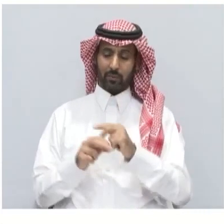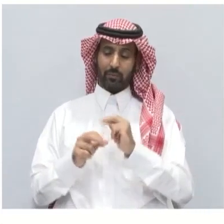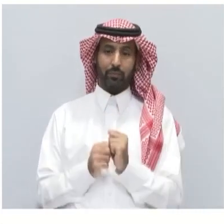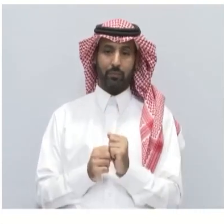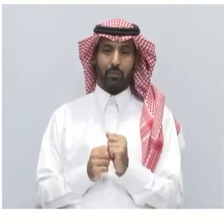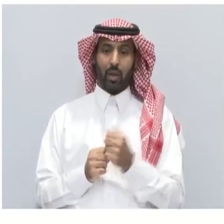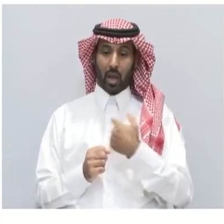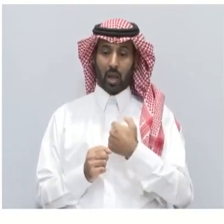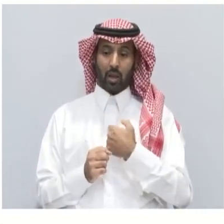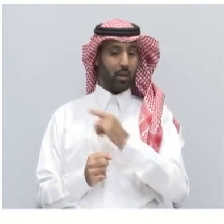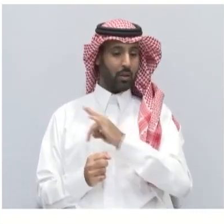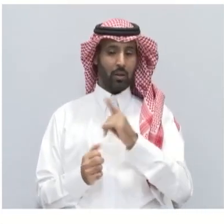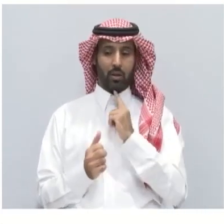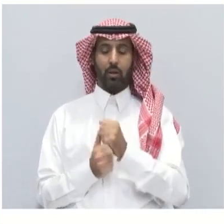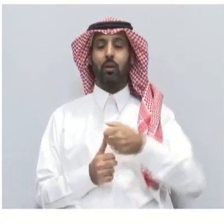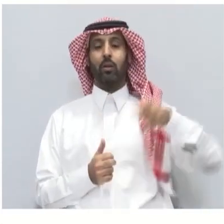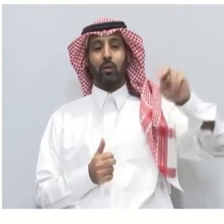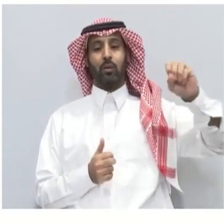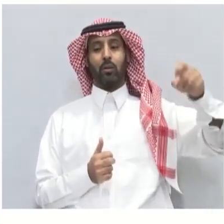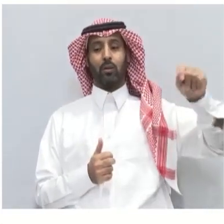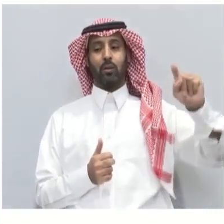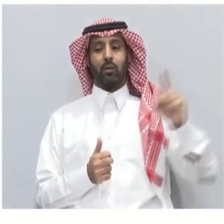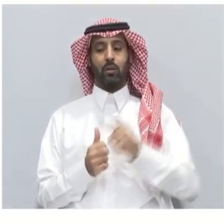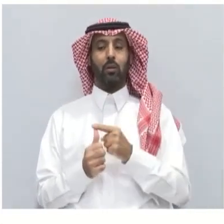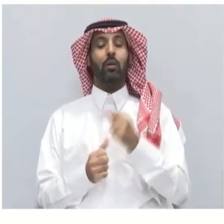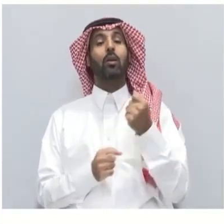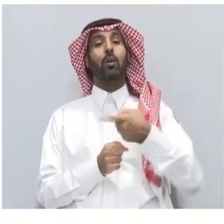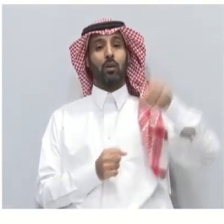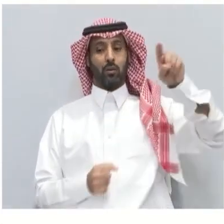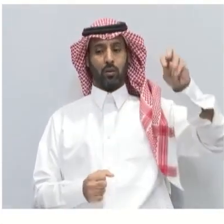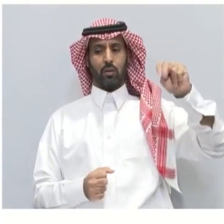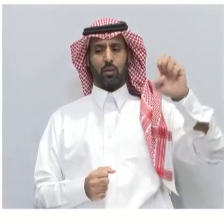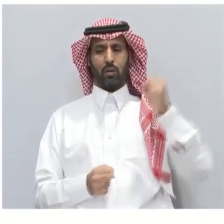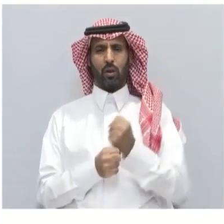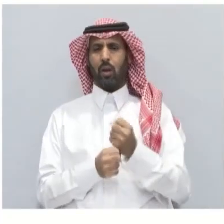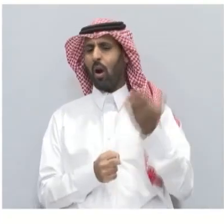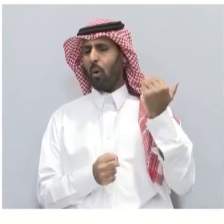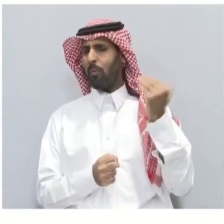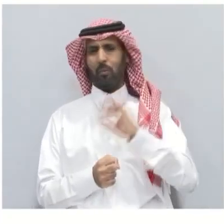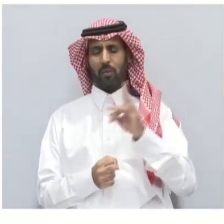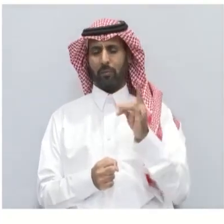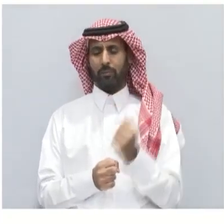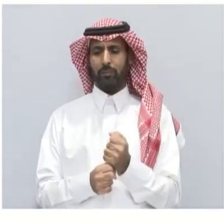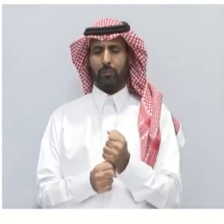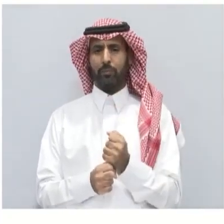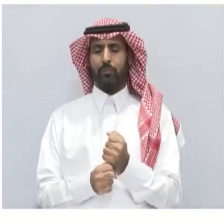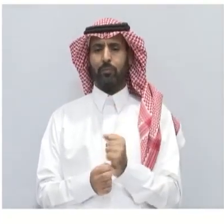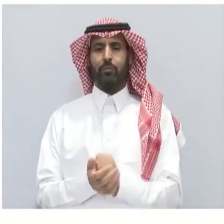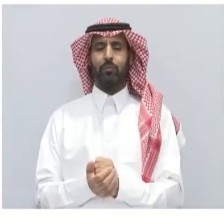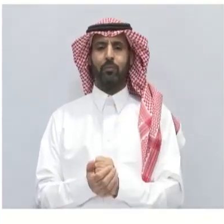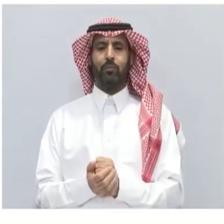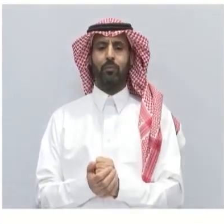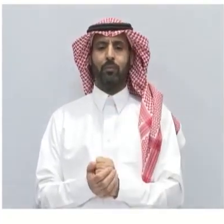I not, negative, done it before. So what do we put in this gap? Very